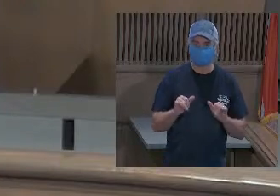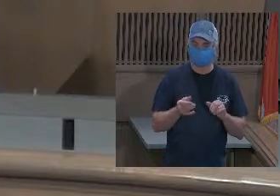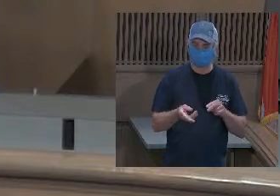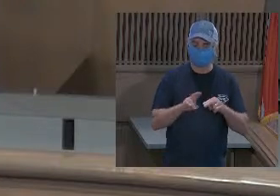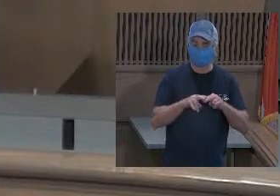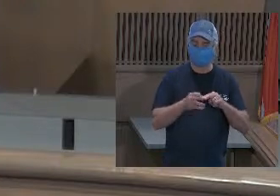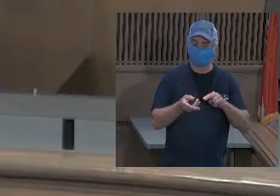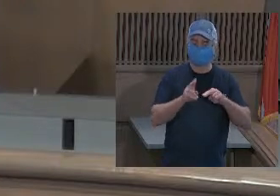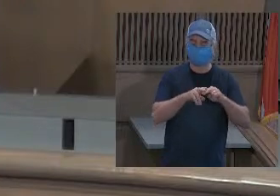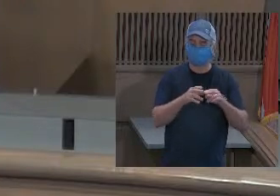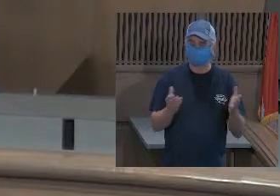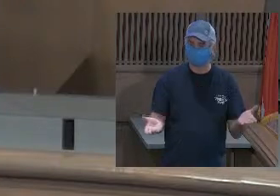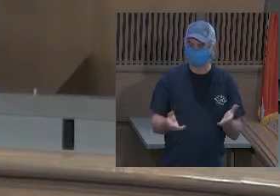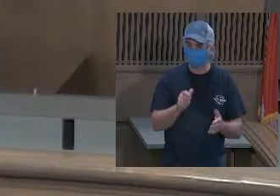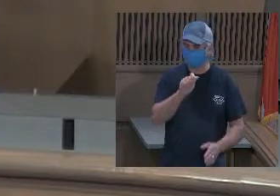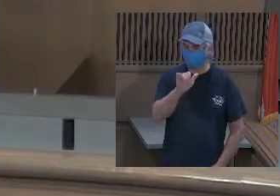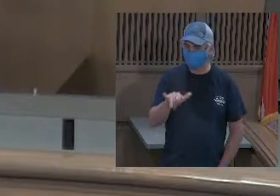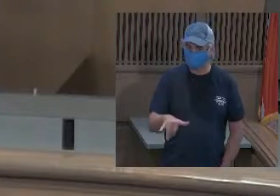Dougherty County.